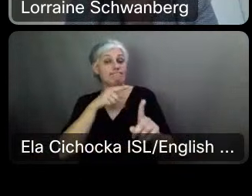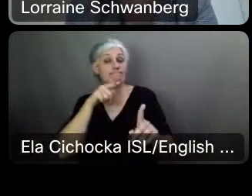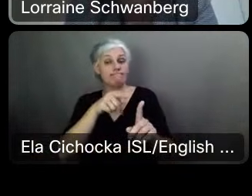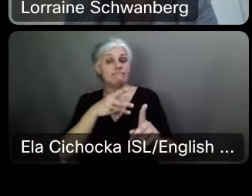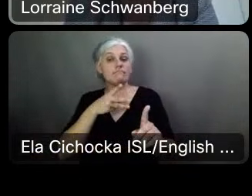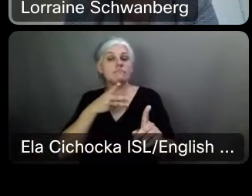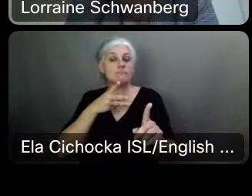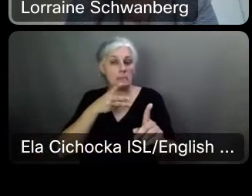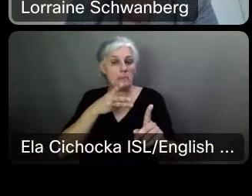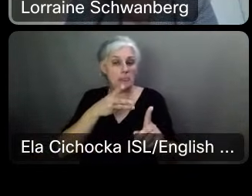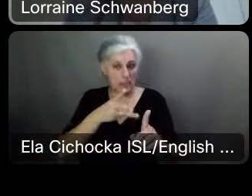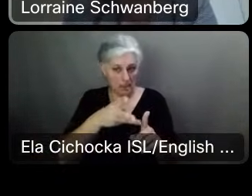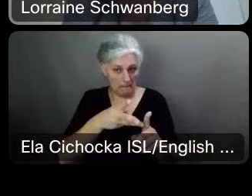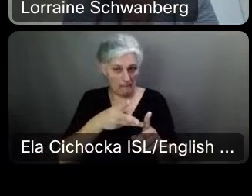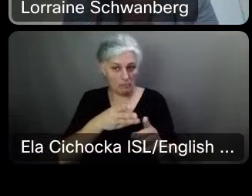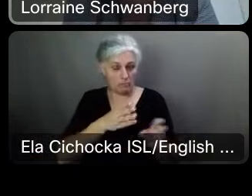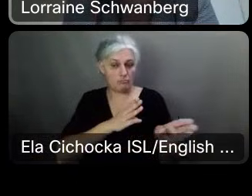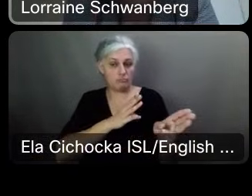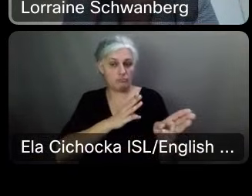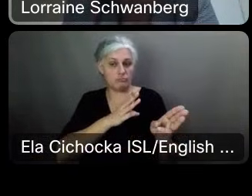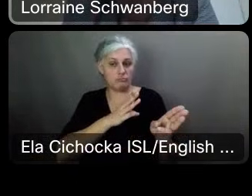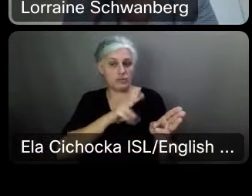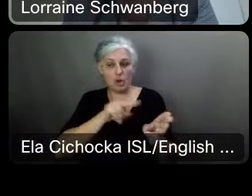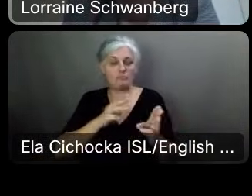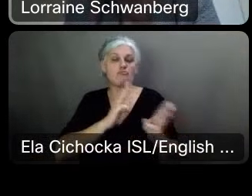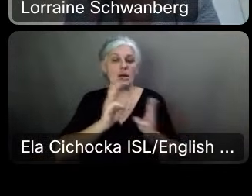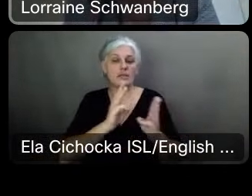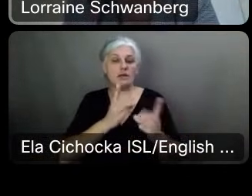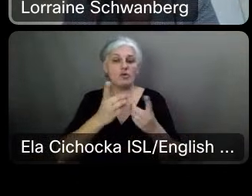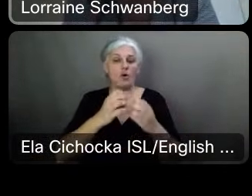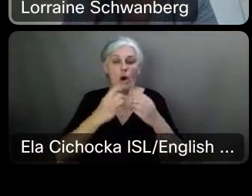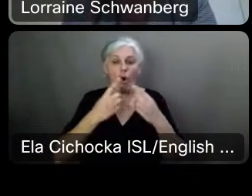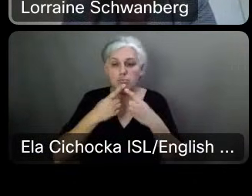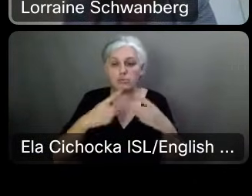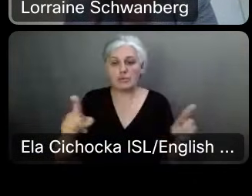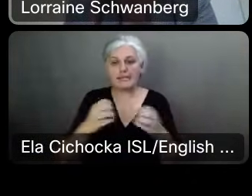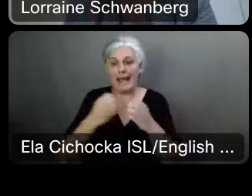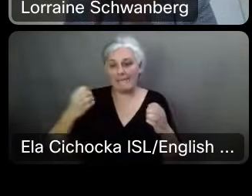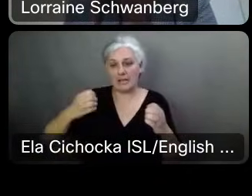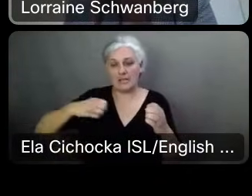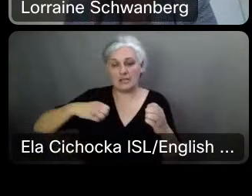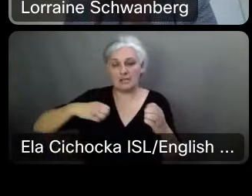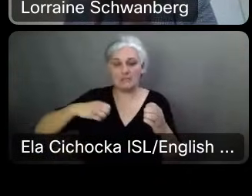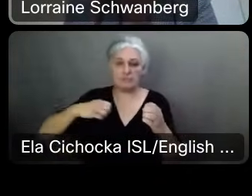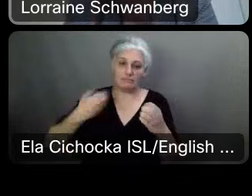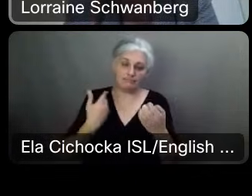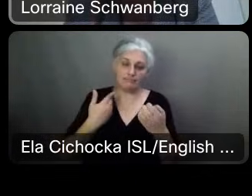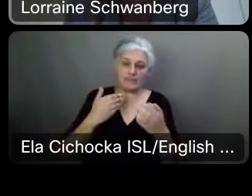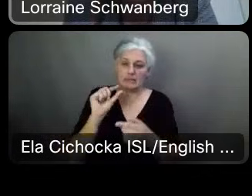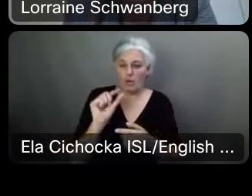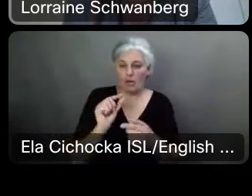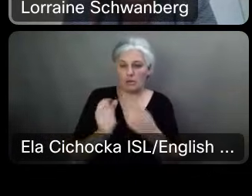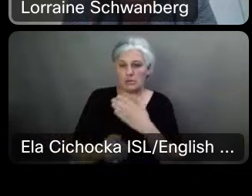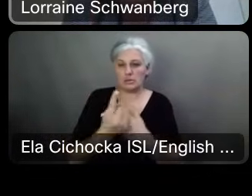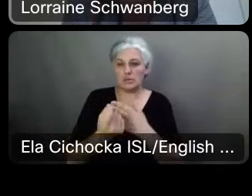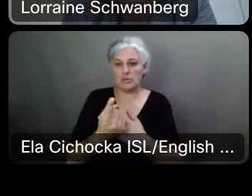be practicable to do open disclosure for every no harm instance and every near miss instance. So very much trusting